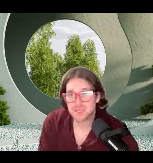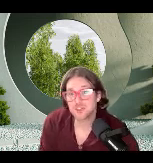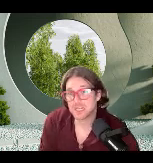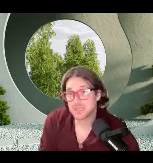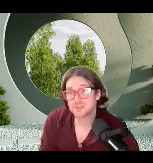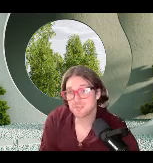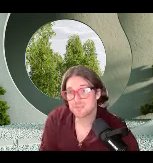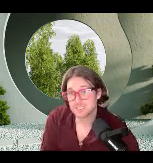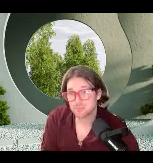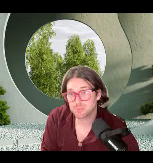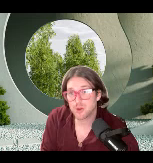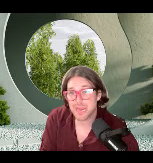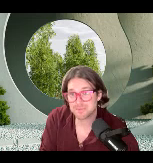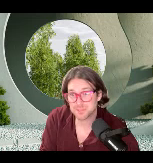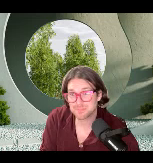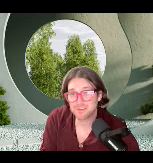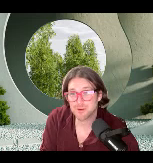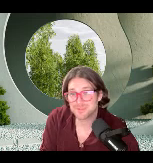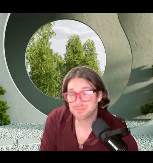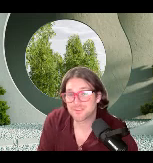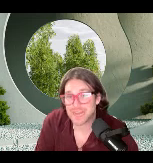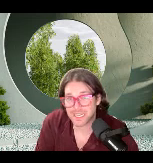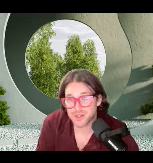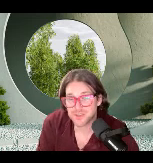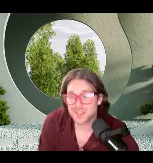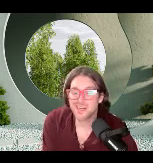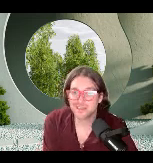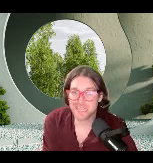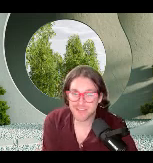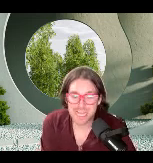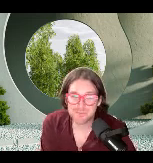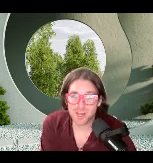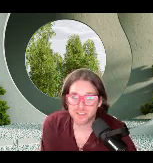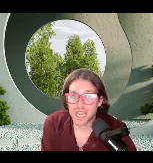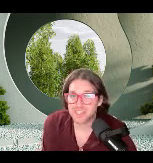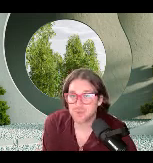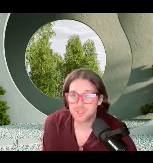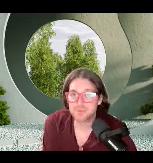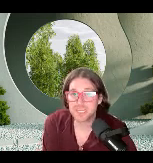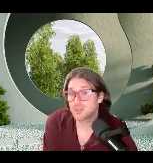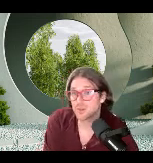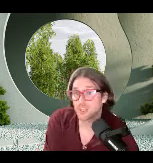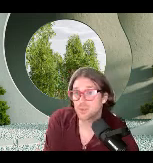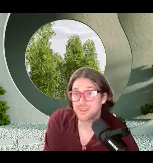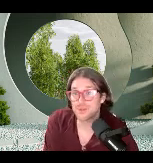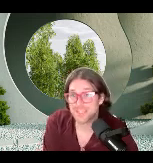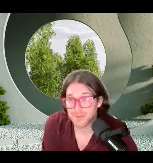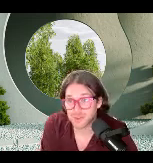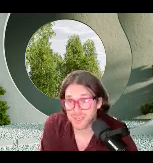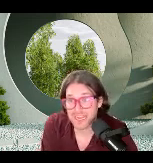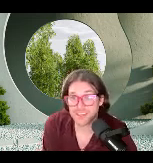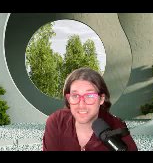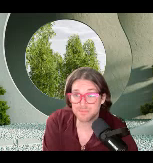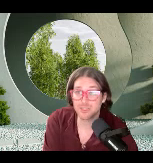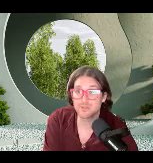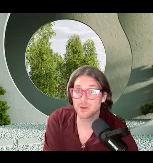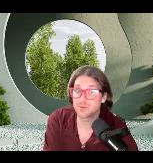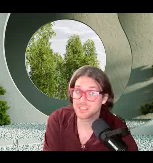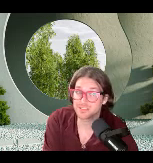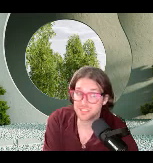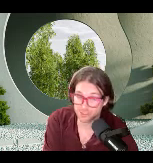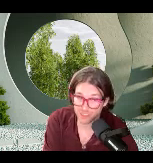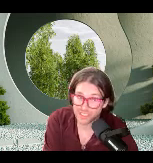I were to use an element or an image from these programs or platforms that provide those, a lot of times alt text will be included with those imagery. Now, it